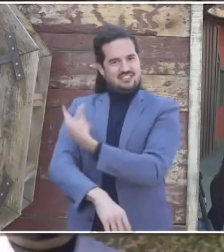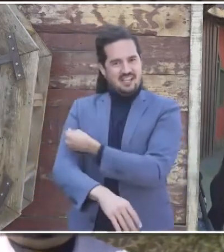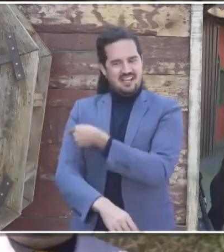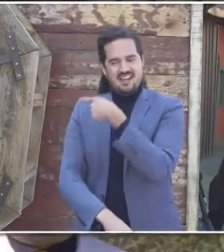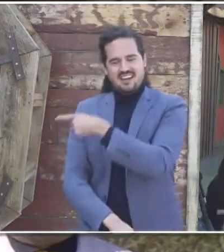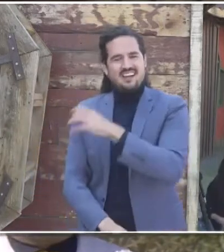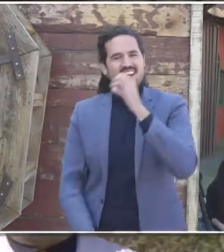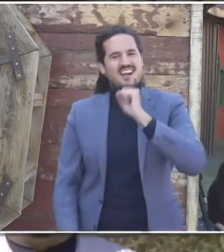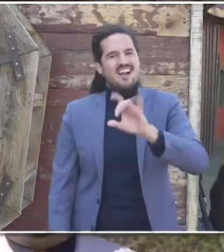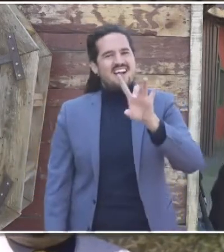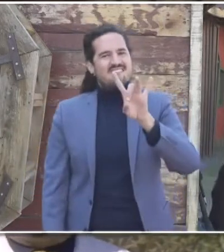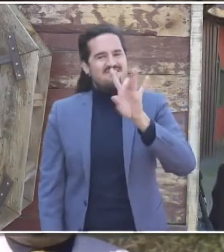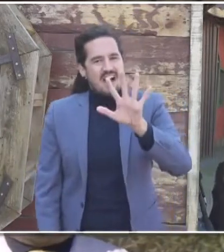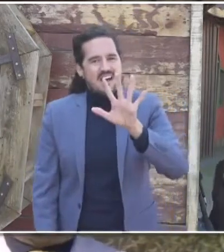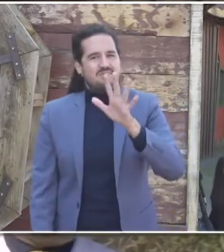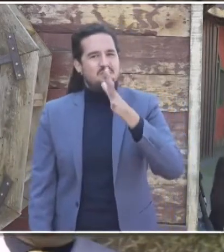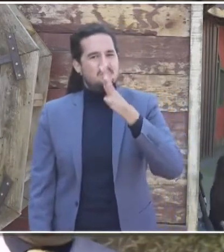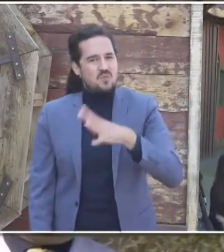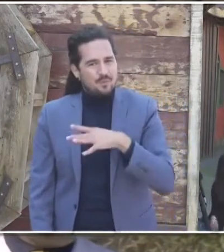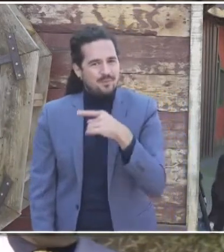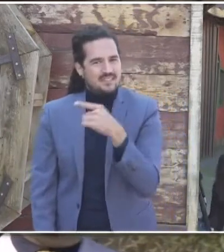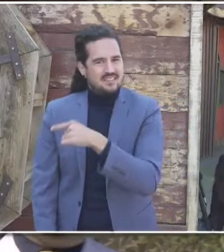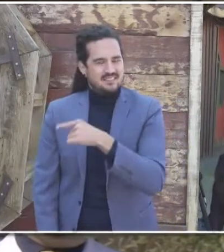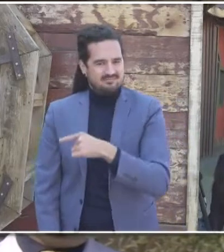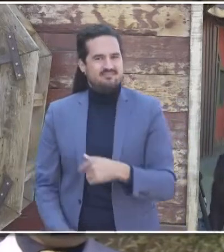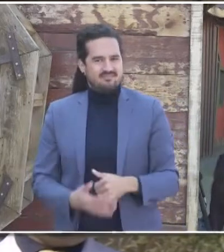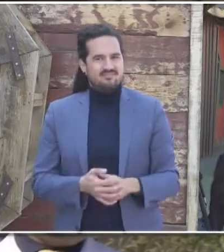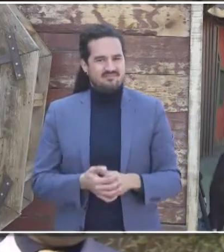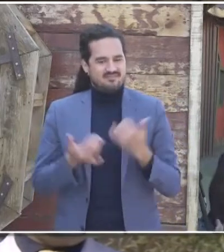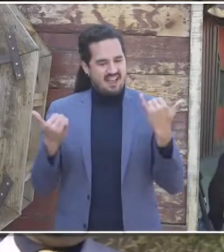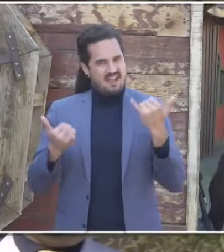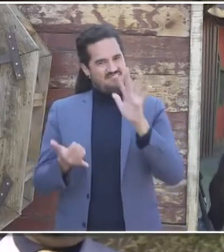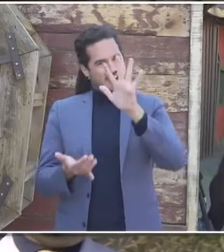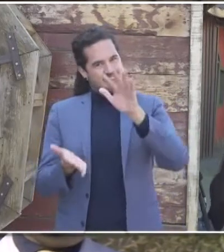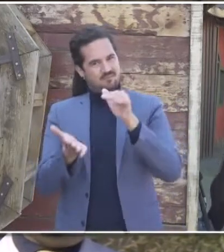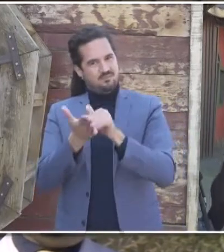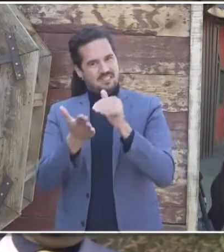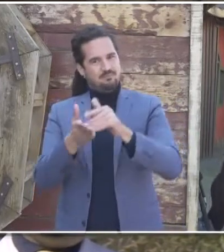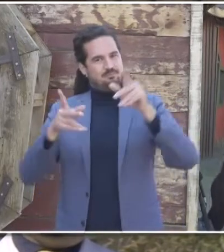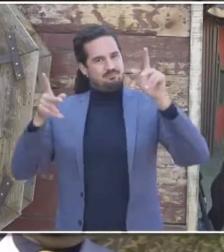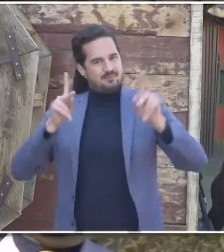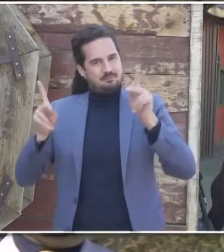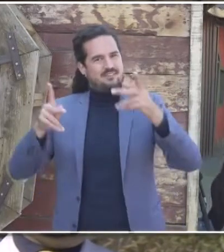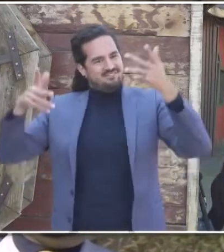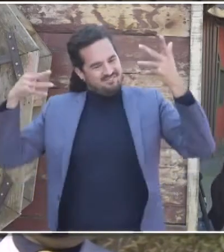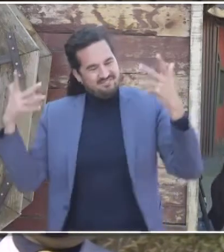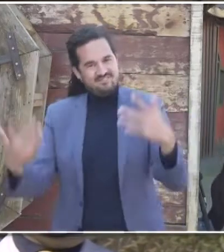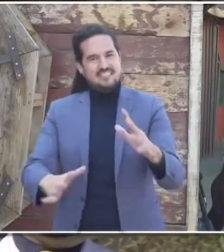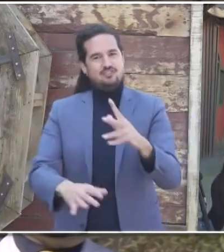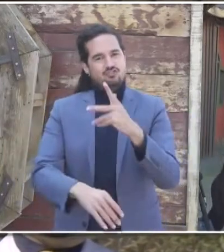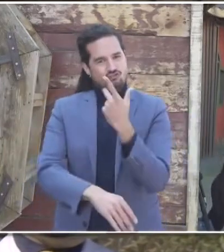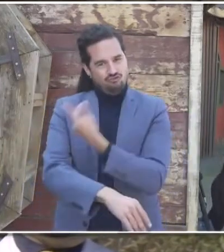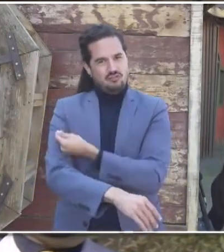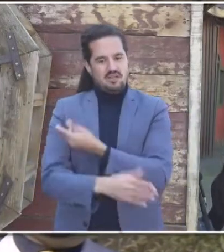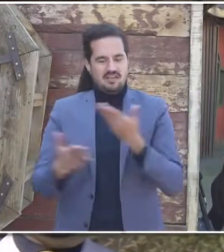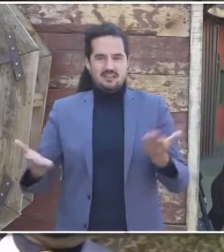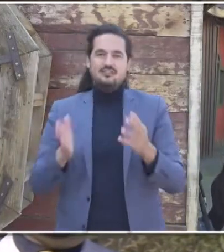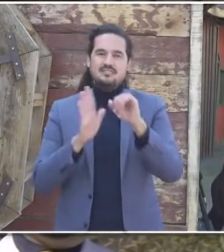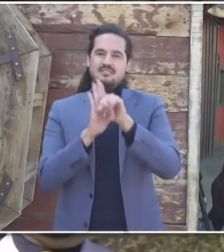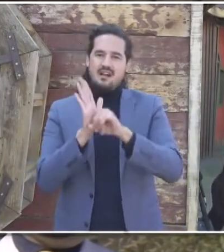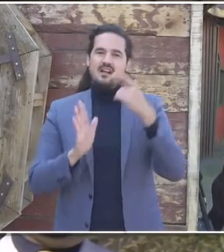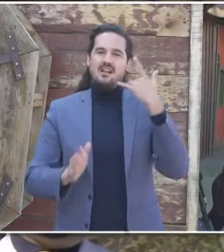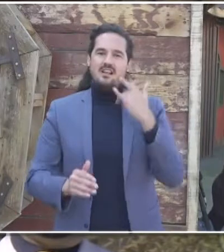being vaccinated. I want to put that in perspective. On Friday of last week, we announced 225,000